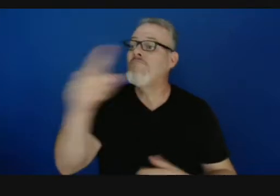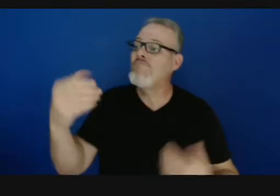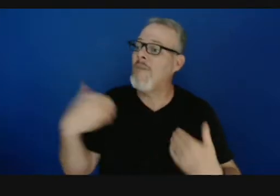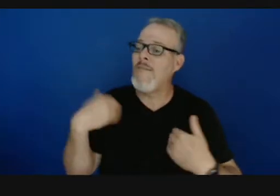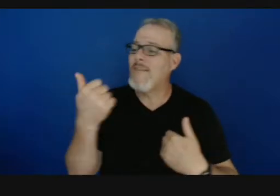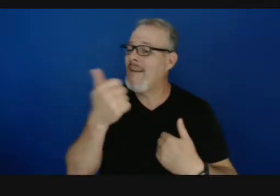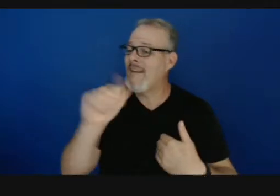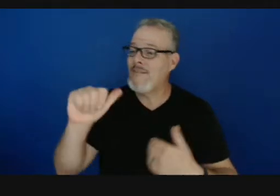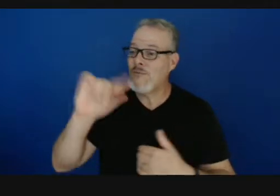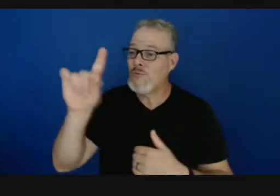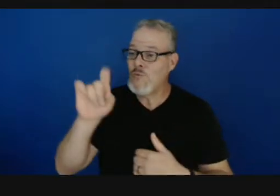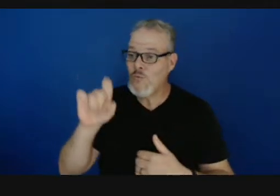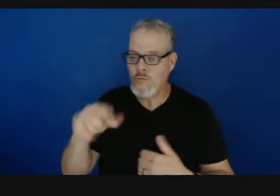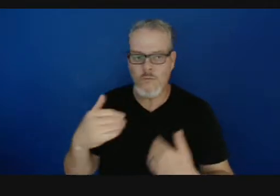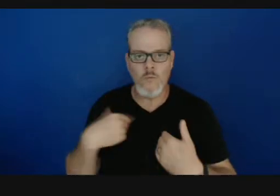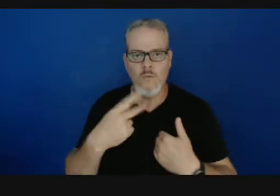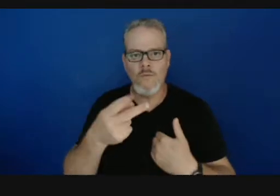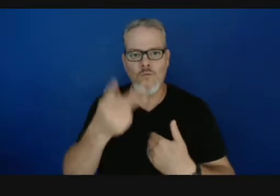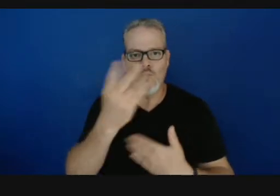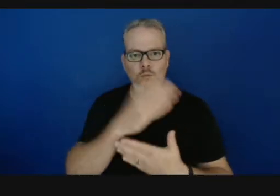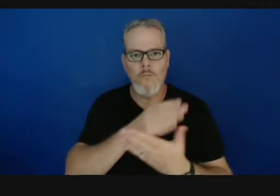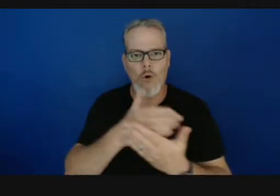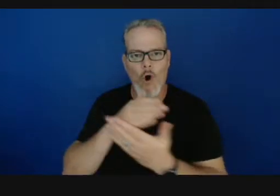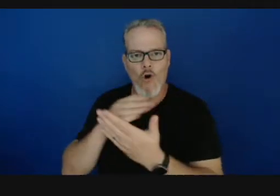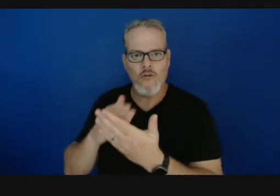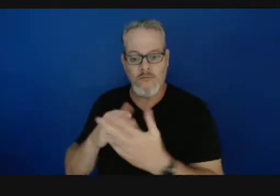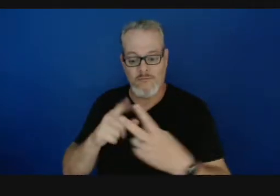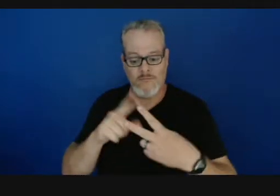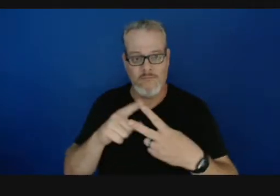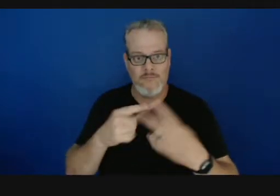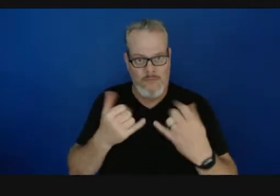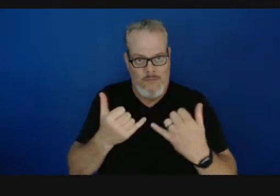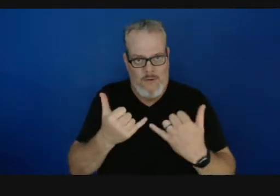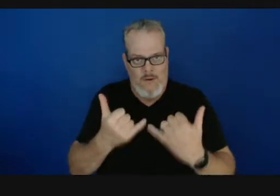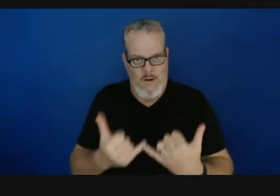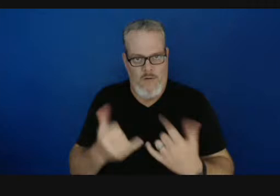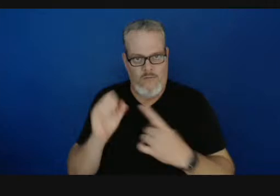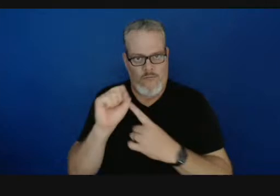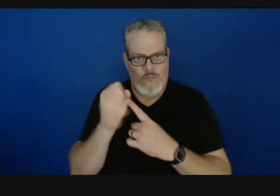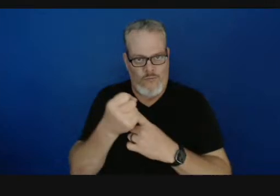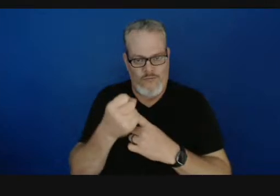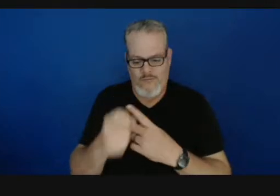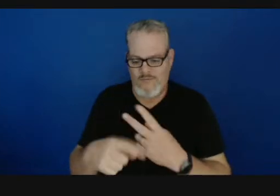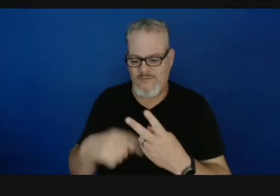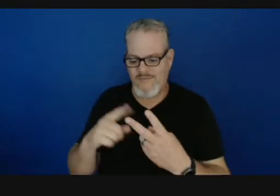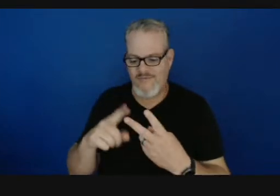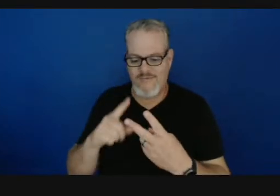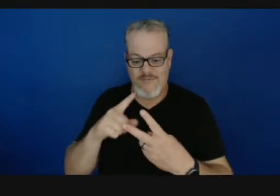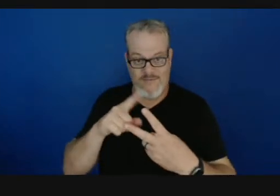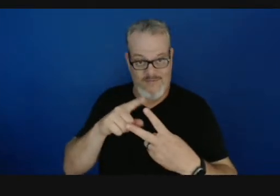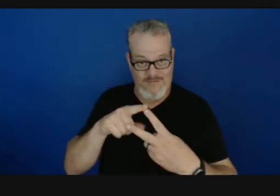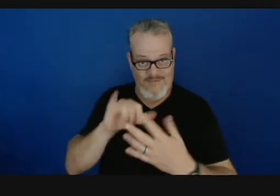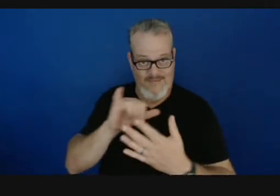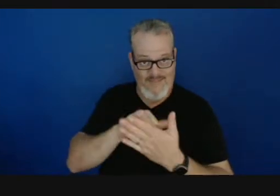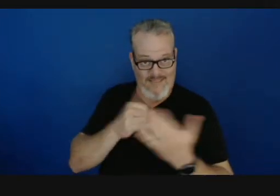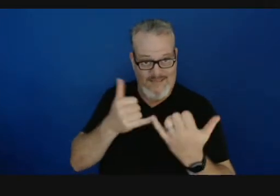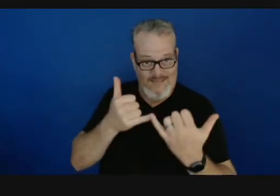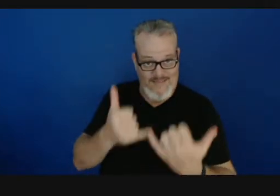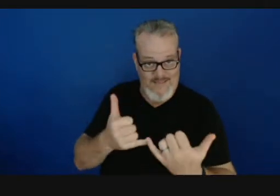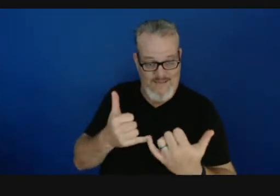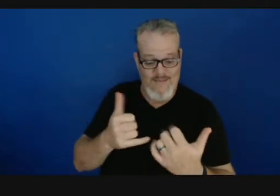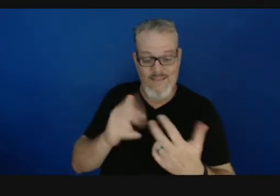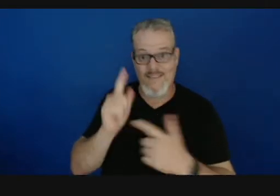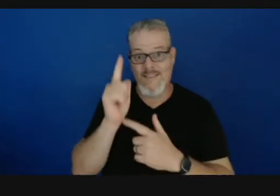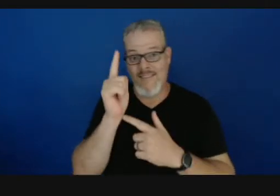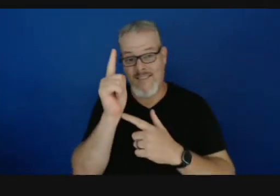parts today. The current conditions and anything that's happening now is going to be up on the front end, and we'll be diving